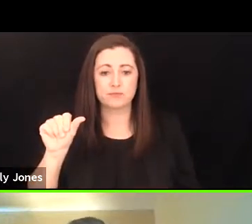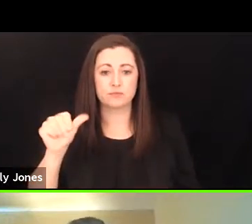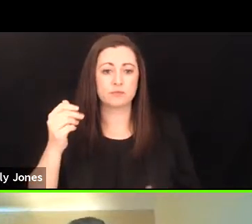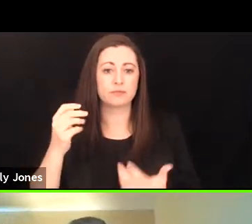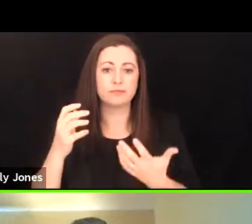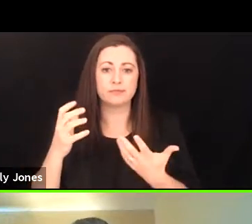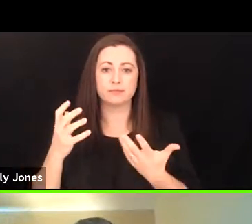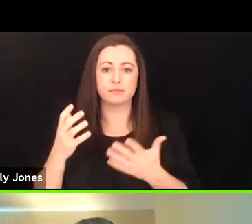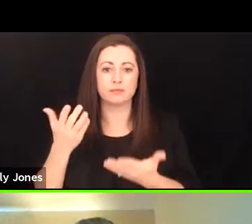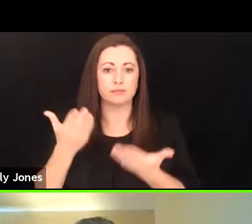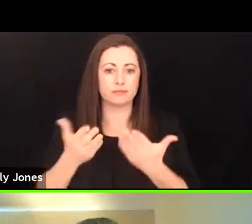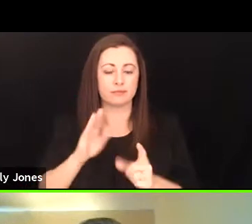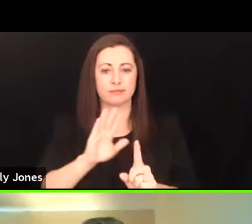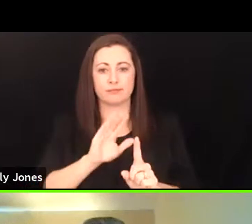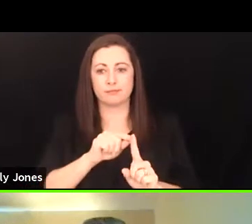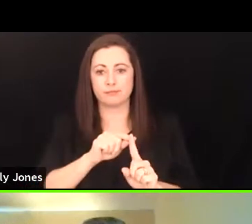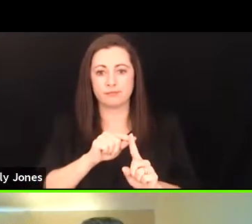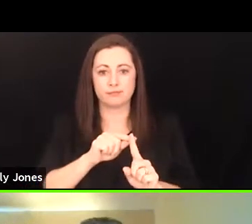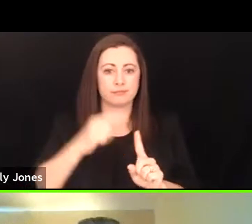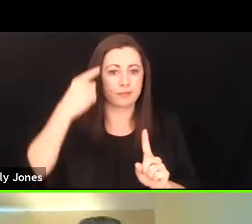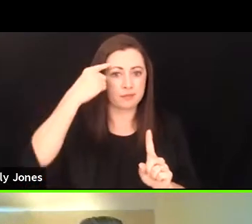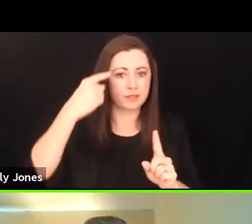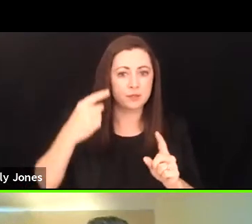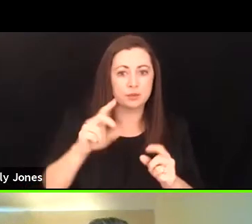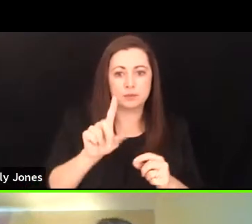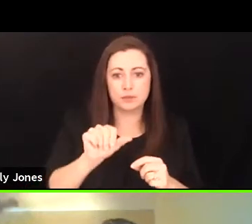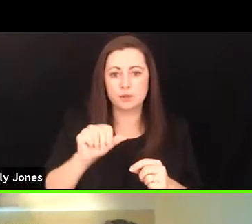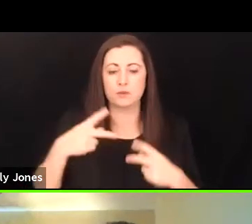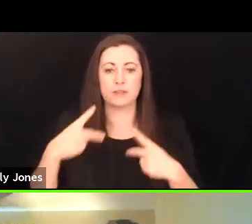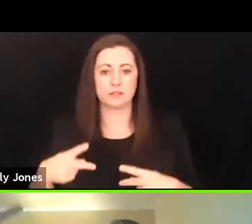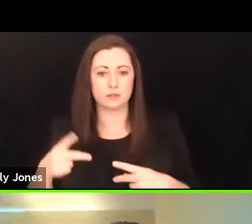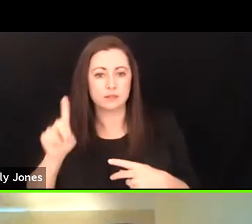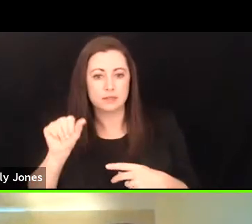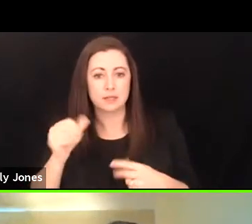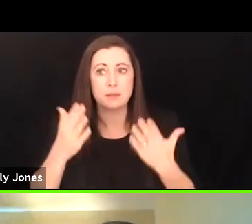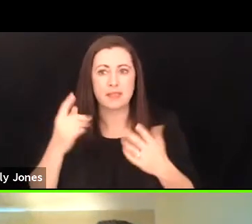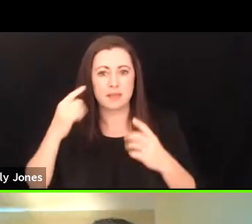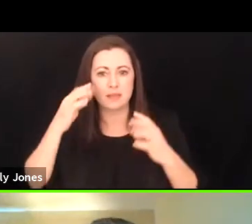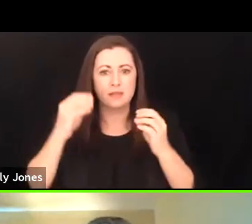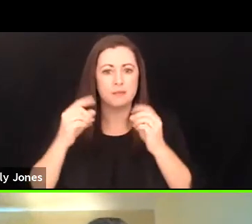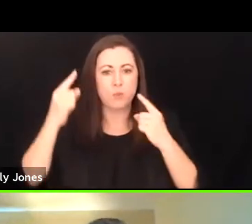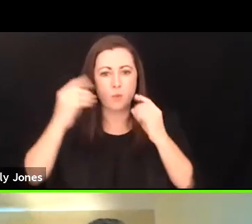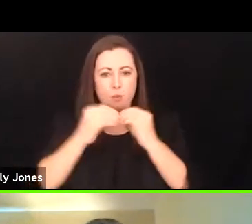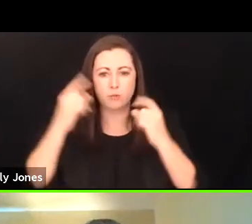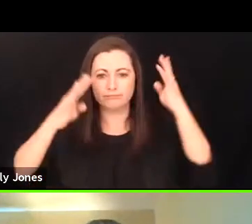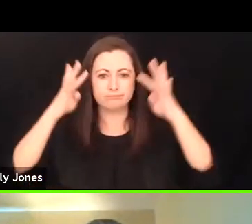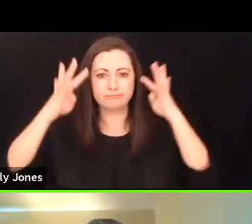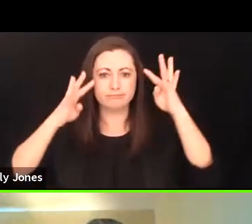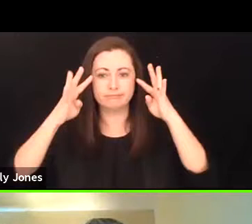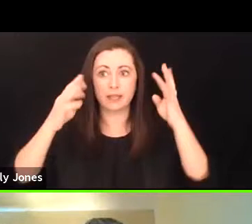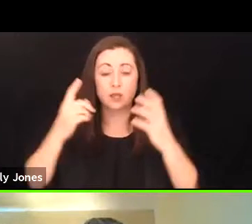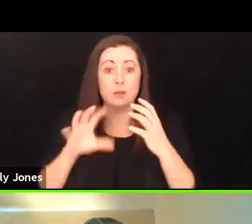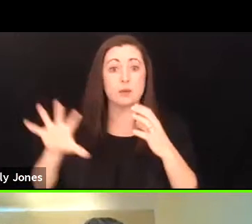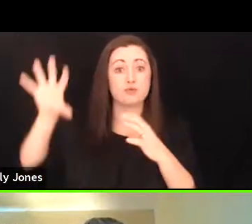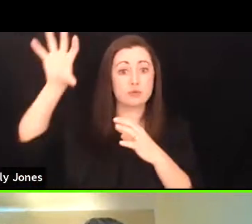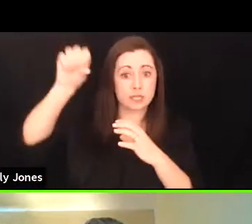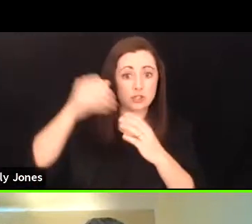mental, whatever, often think outside the box to reach up above the printer to get the paper.